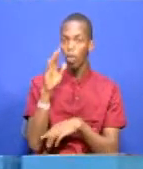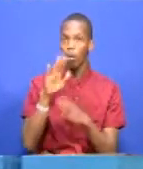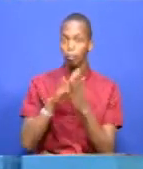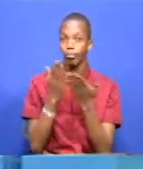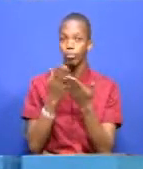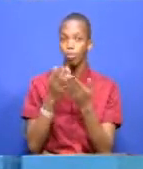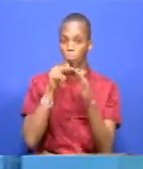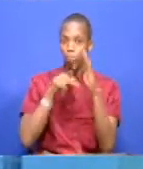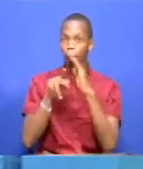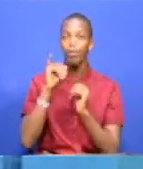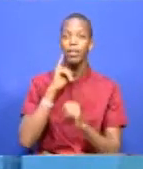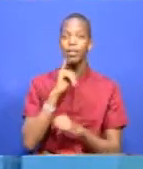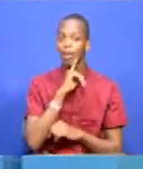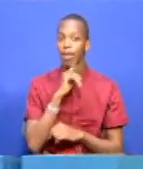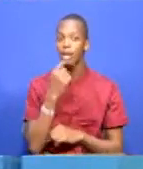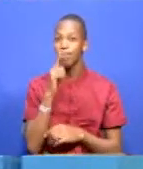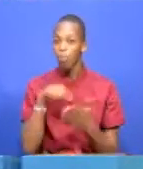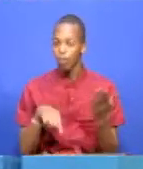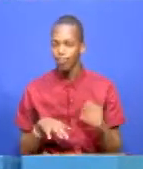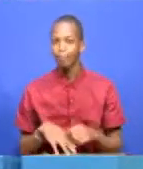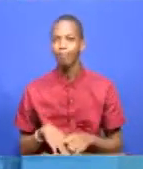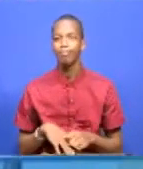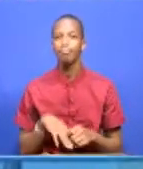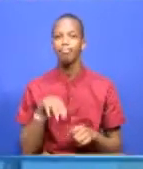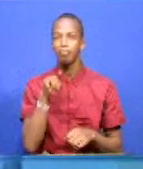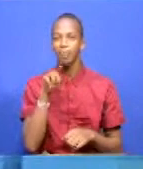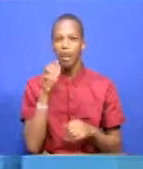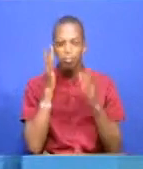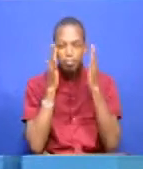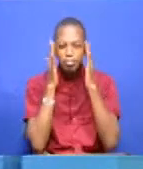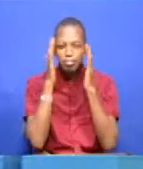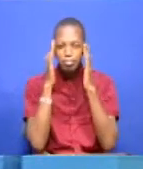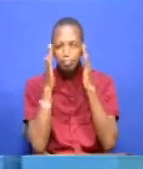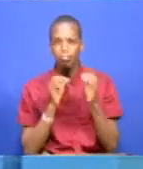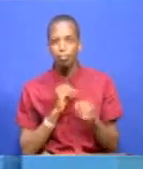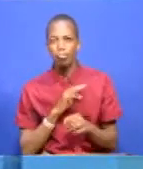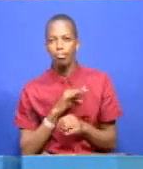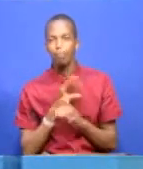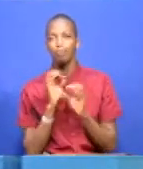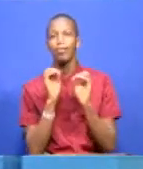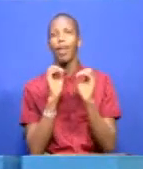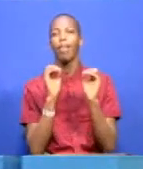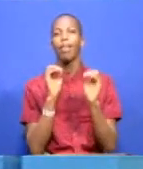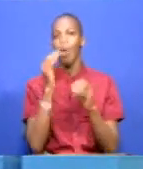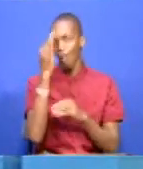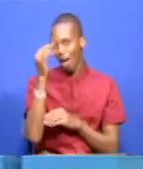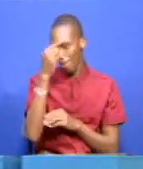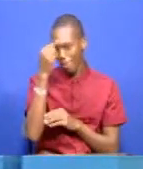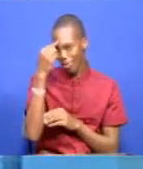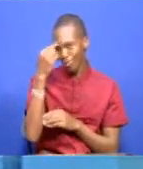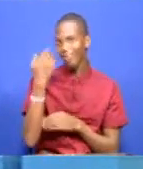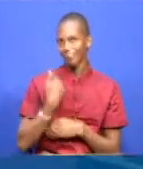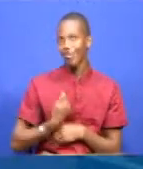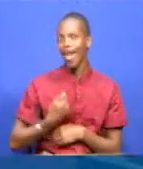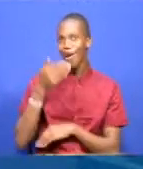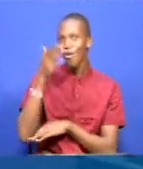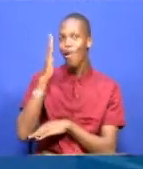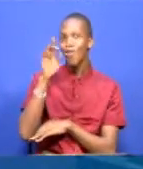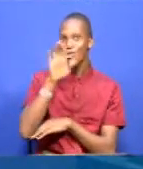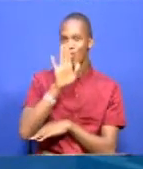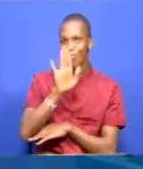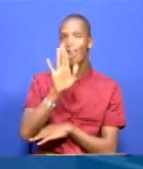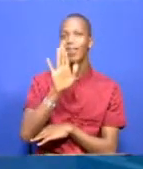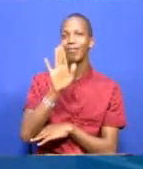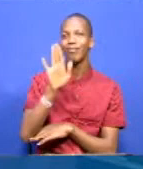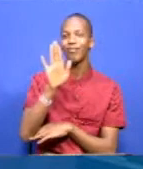saying, "Do not be afraid, for I am with you and I am your God. Let nothing terrify you. I